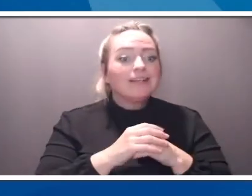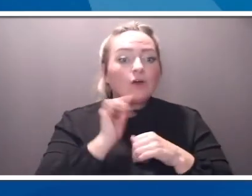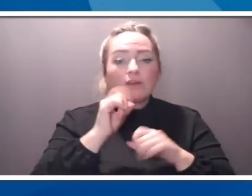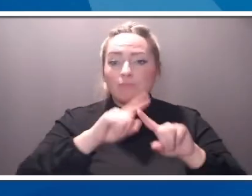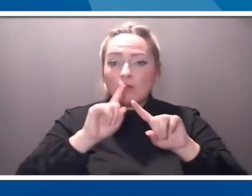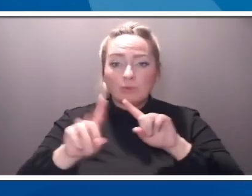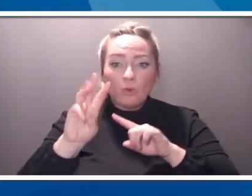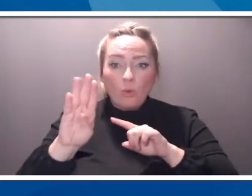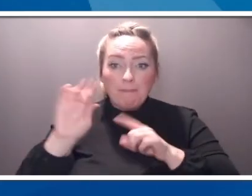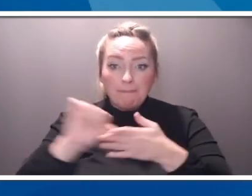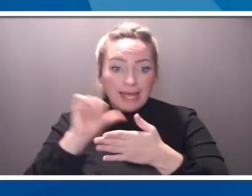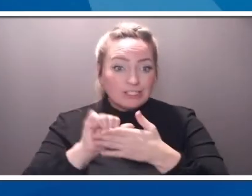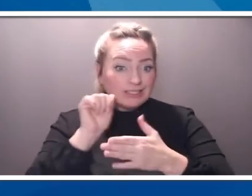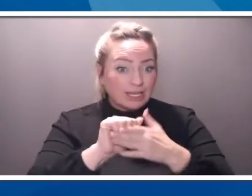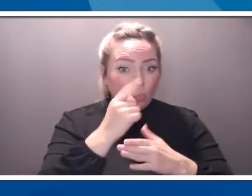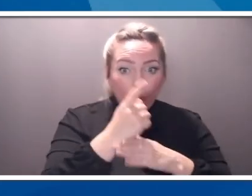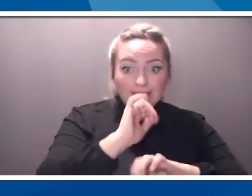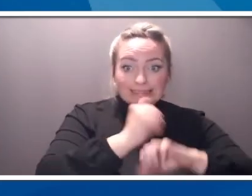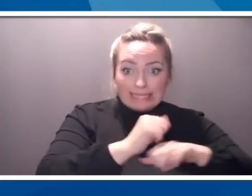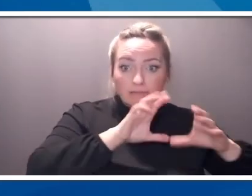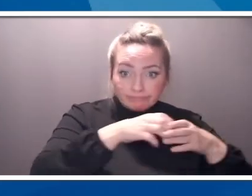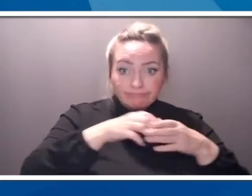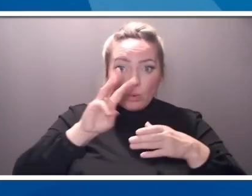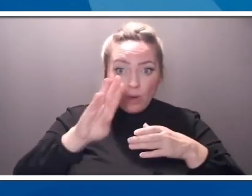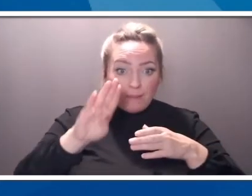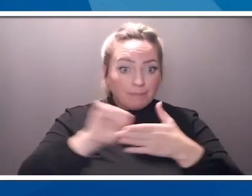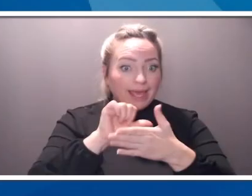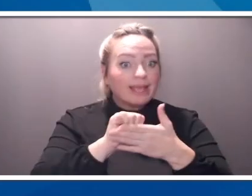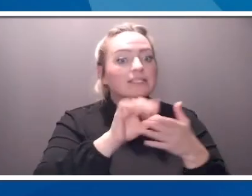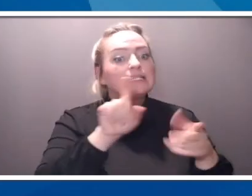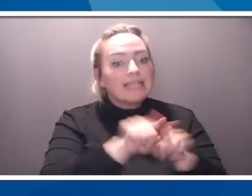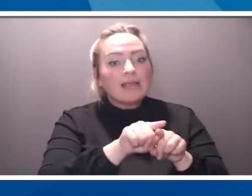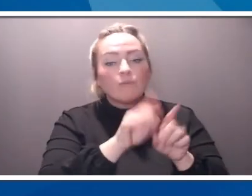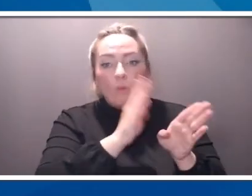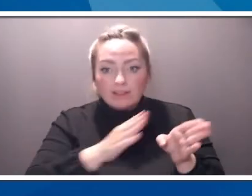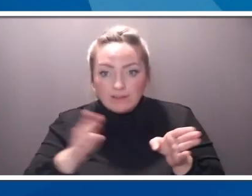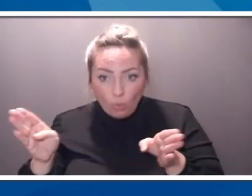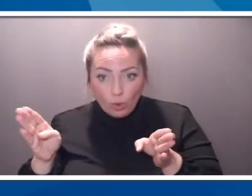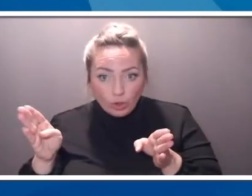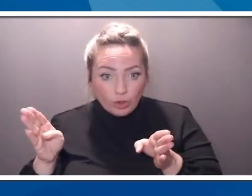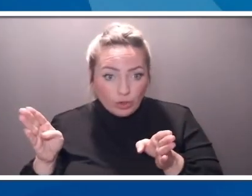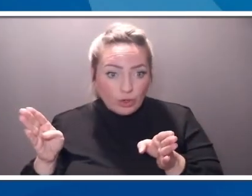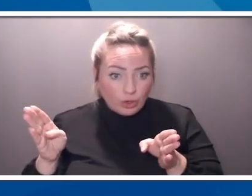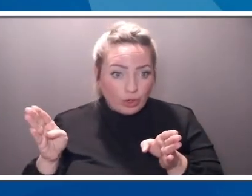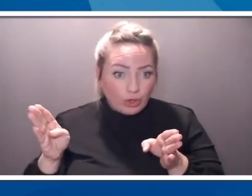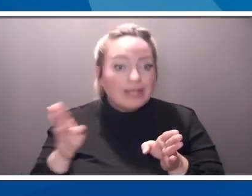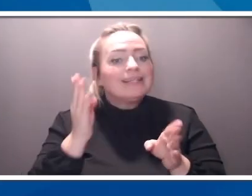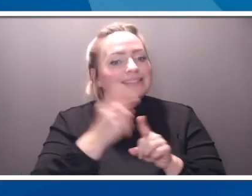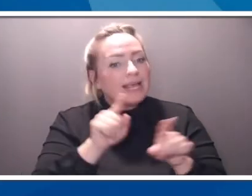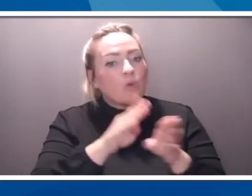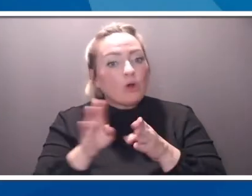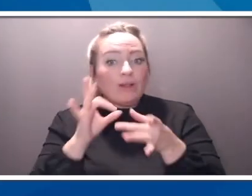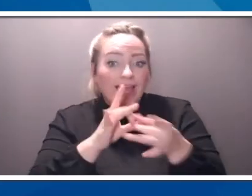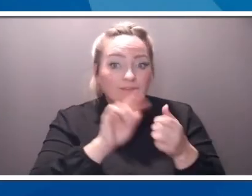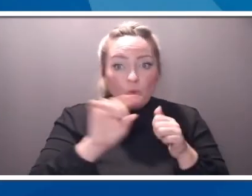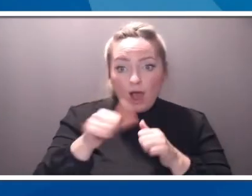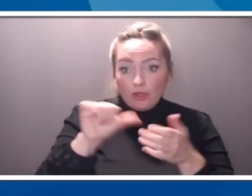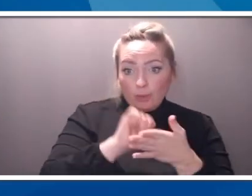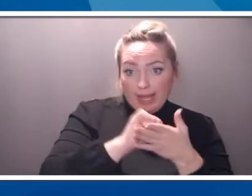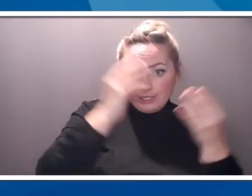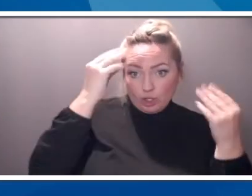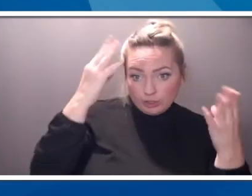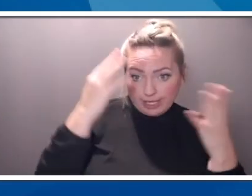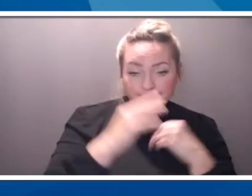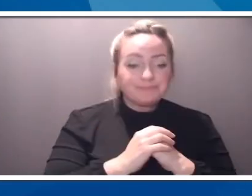these, across multiple web pages, within a set of web pages, they occur in the same relative order, or same